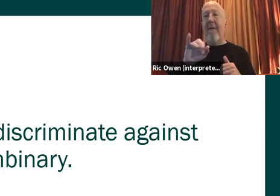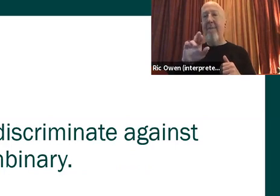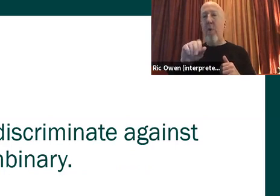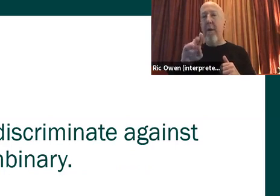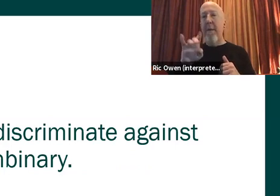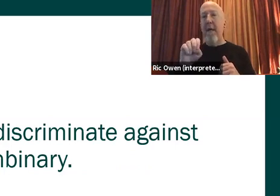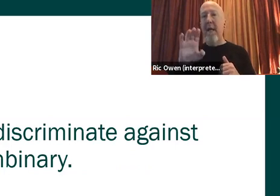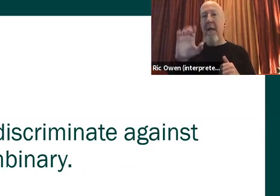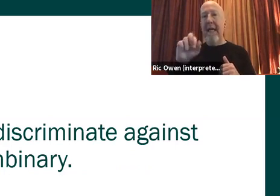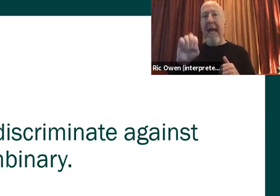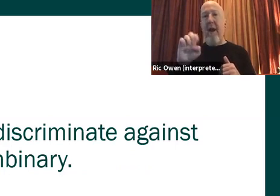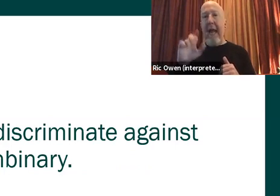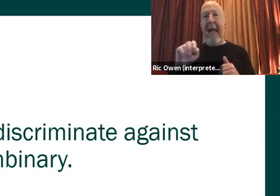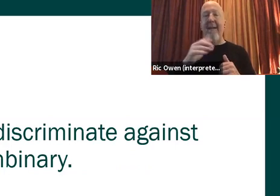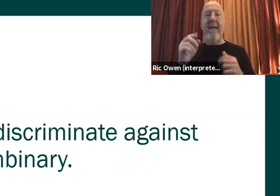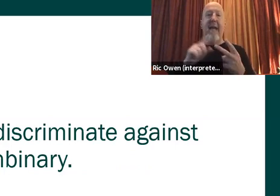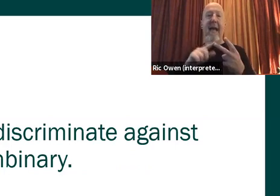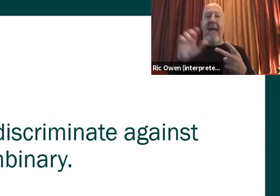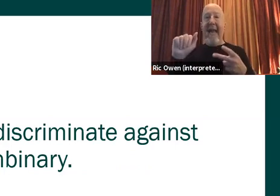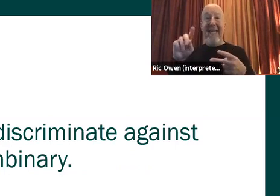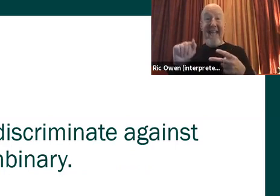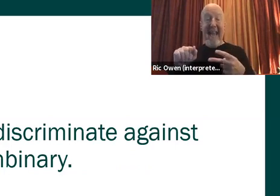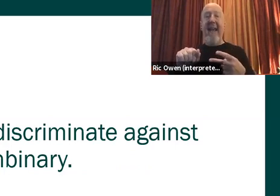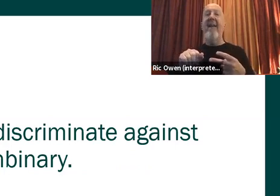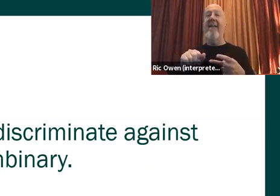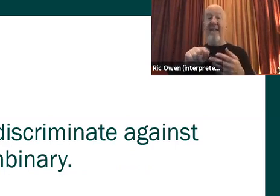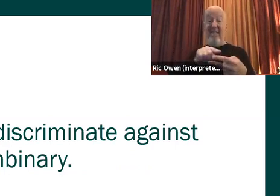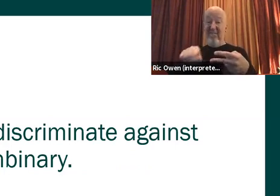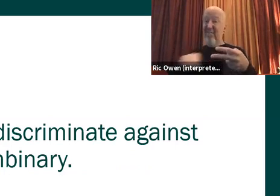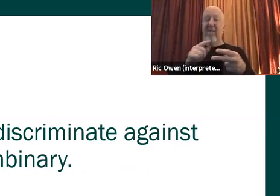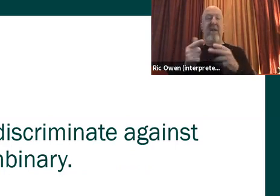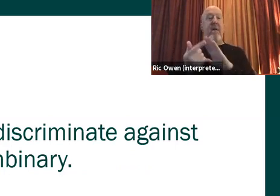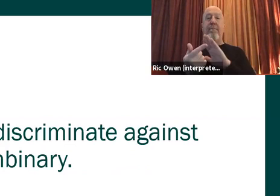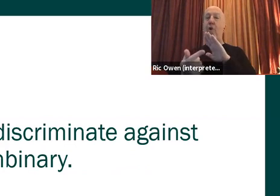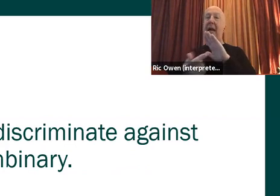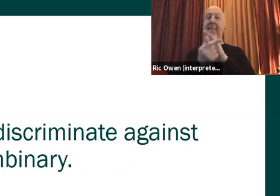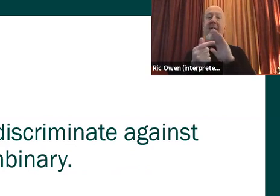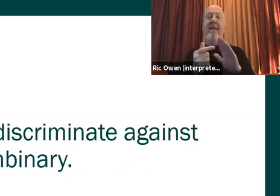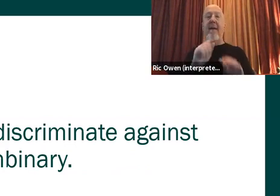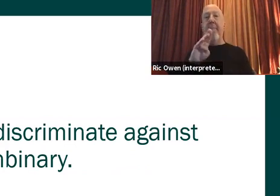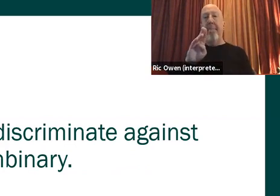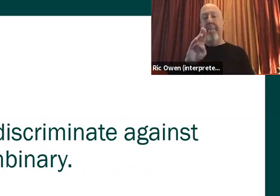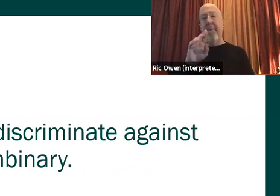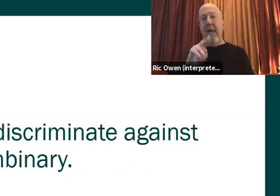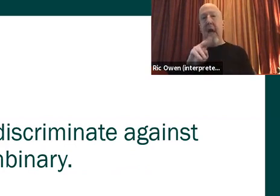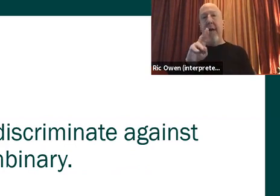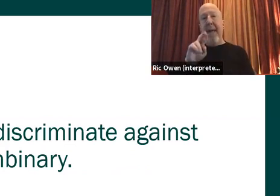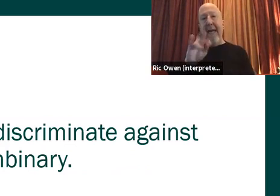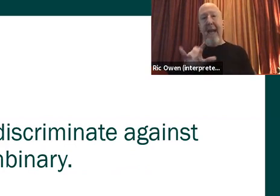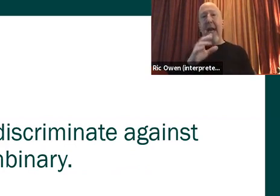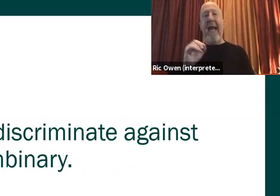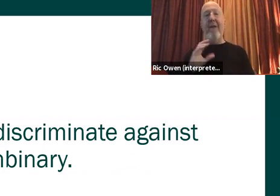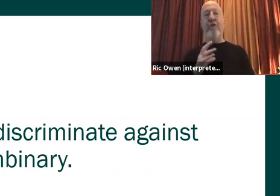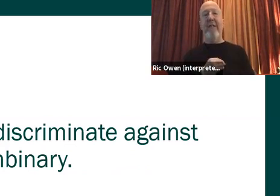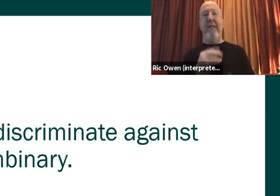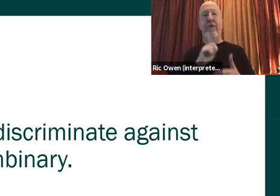Disabilities Act. In fact, prohibit transgender and non-binary discrimination in virtually all healthcare